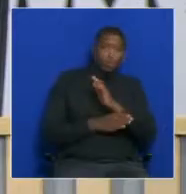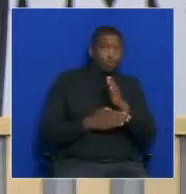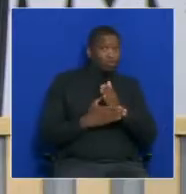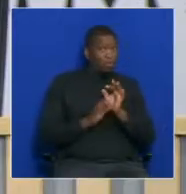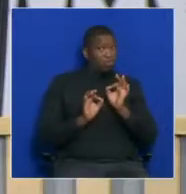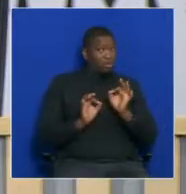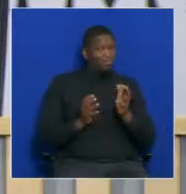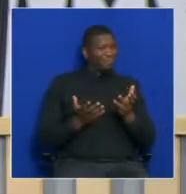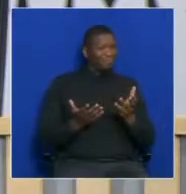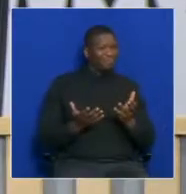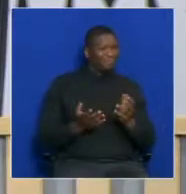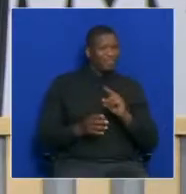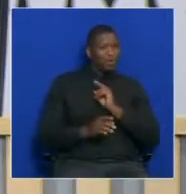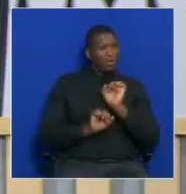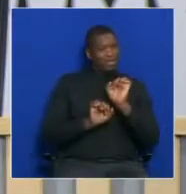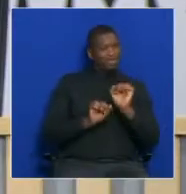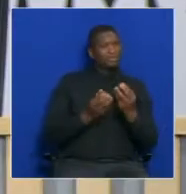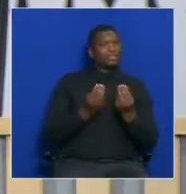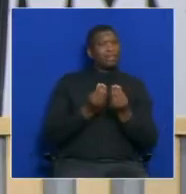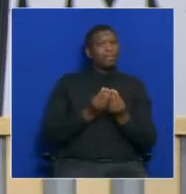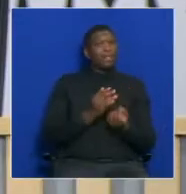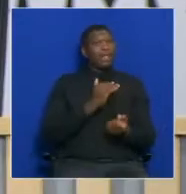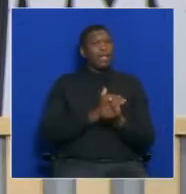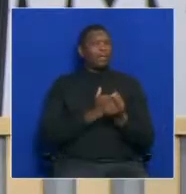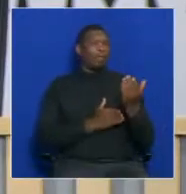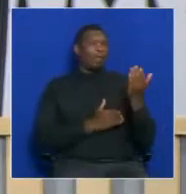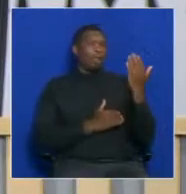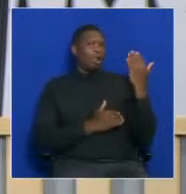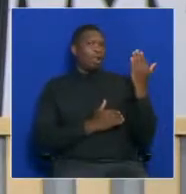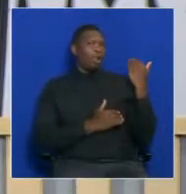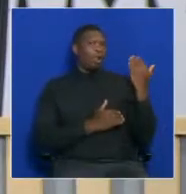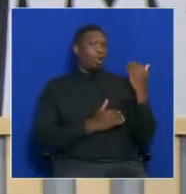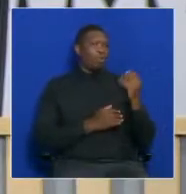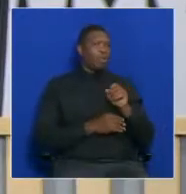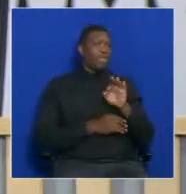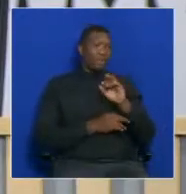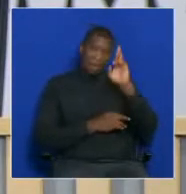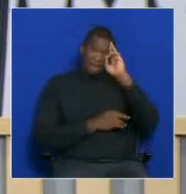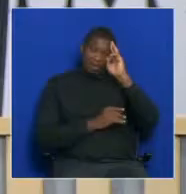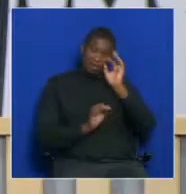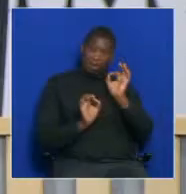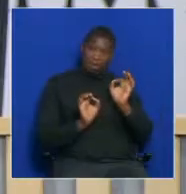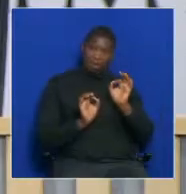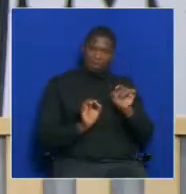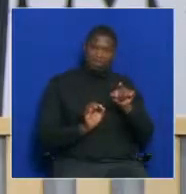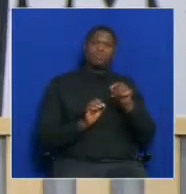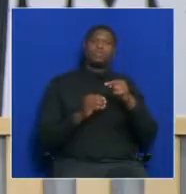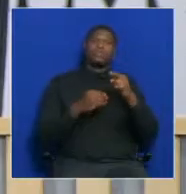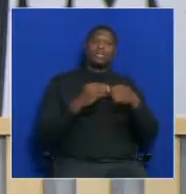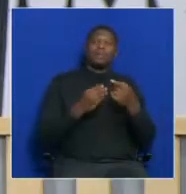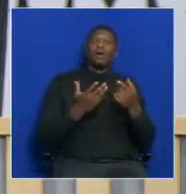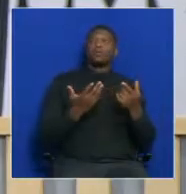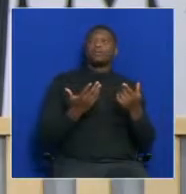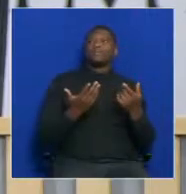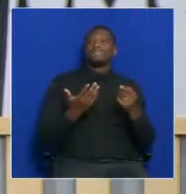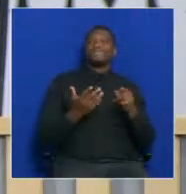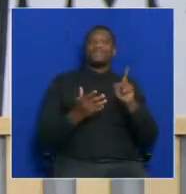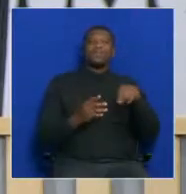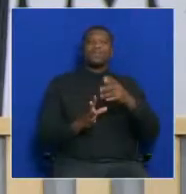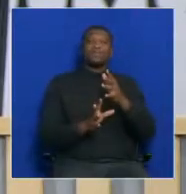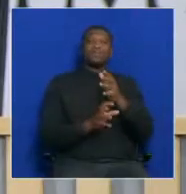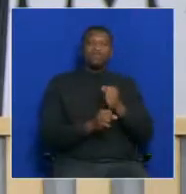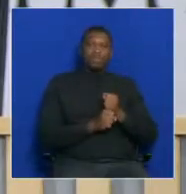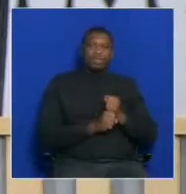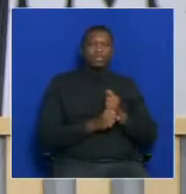it's something that happened a long time ago, but my memory serves me well. It was about the fact that she had received